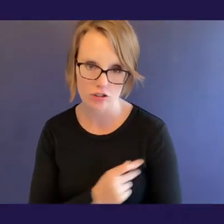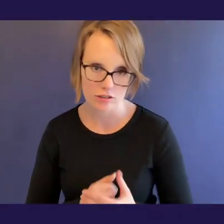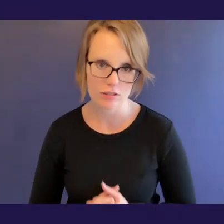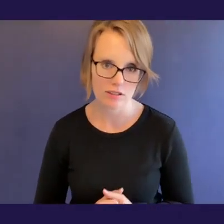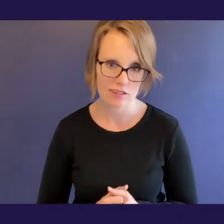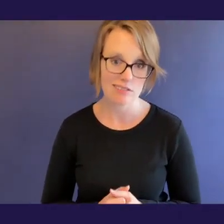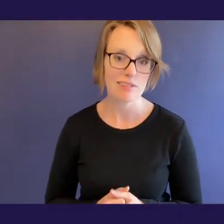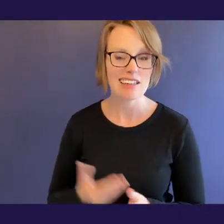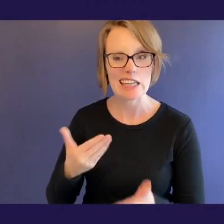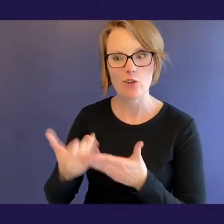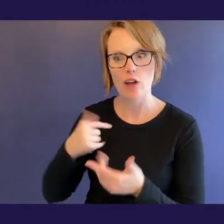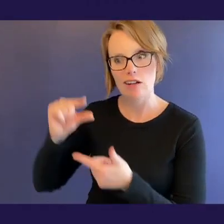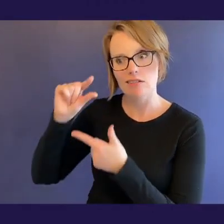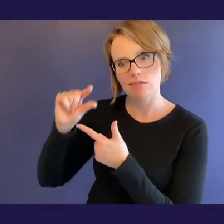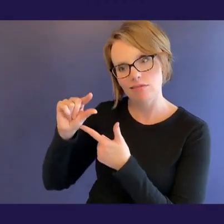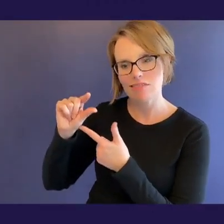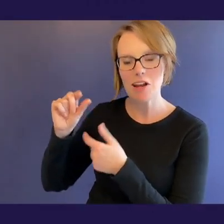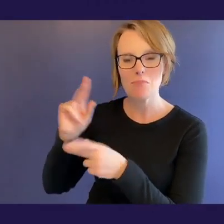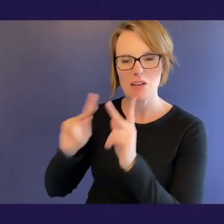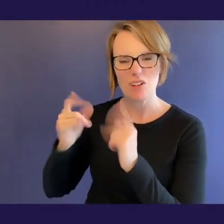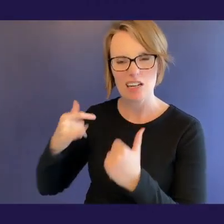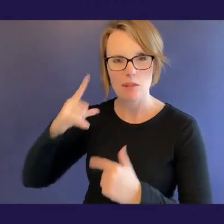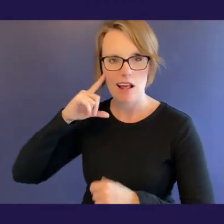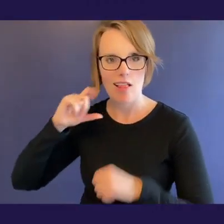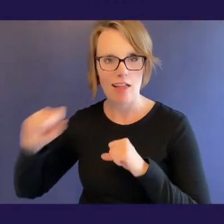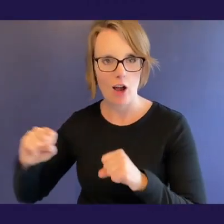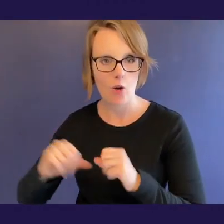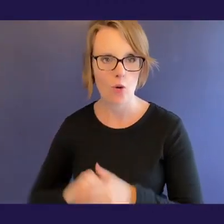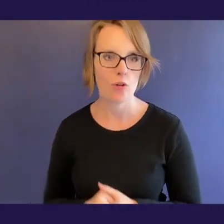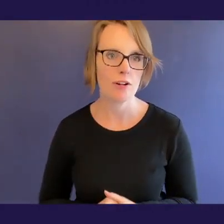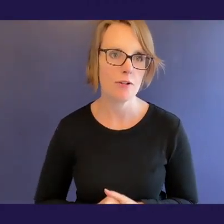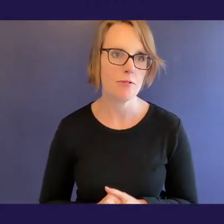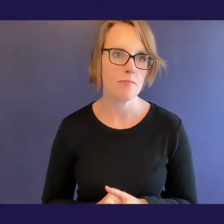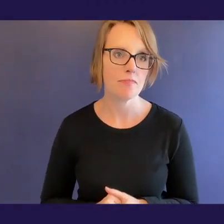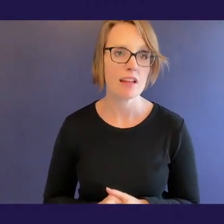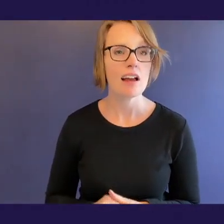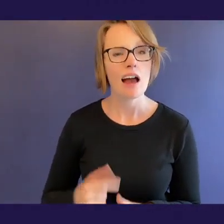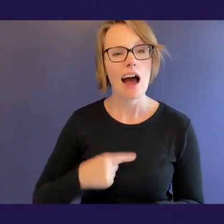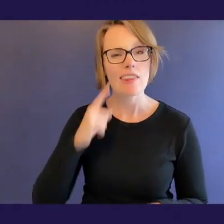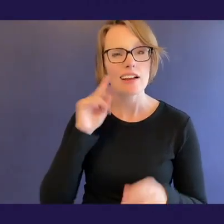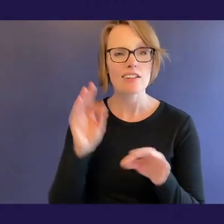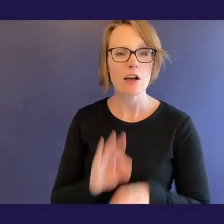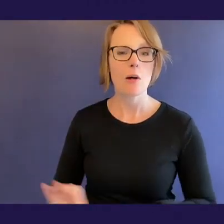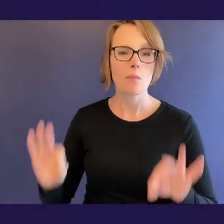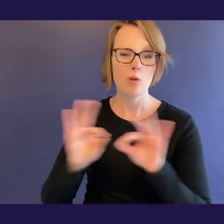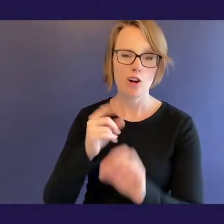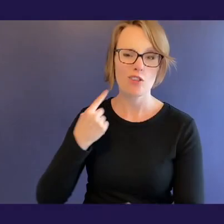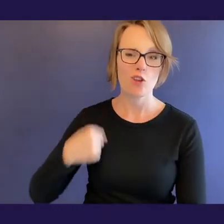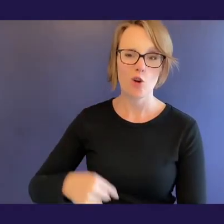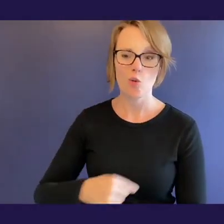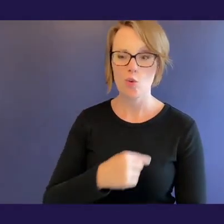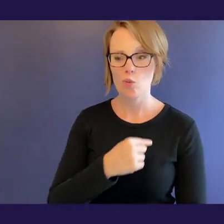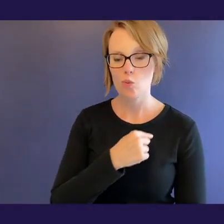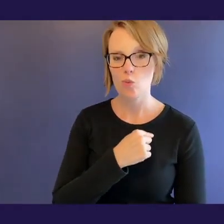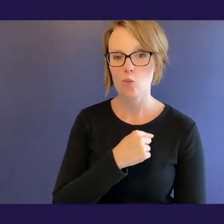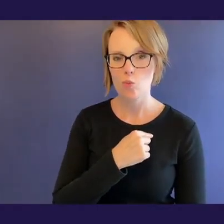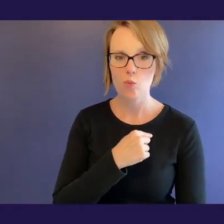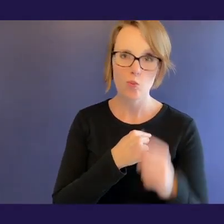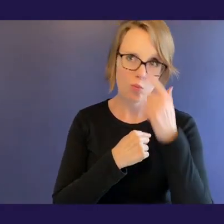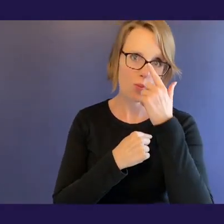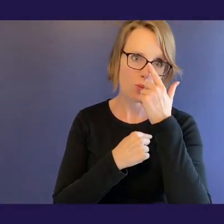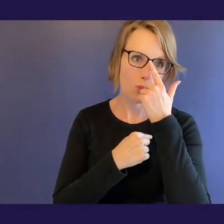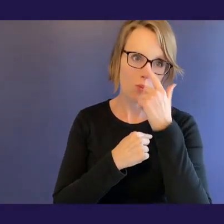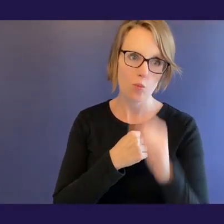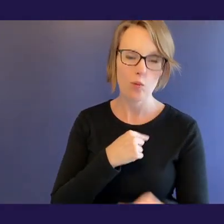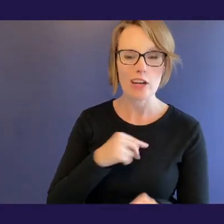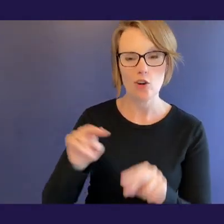people use. And it's probably one of the signals that we should teach in critical appraisal, that appeals to authority are probably the things to watch out for